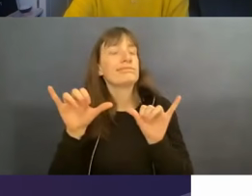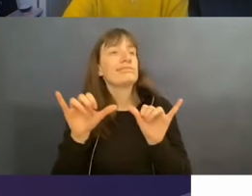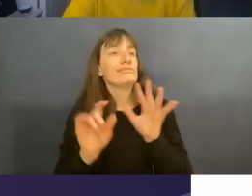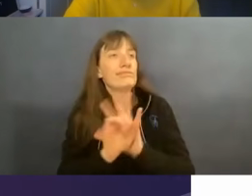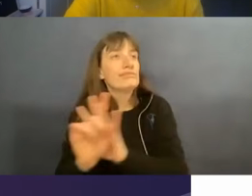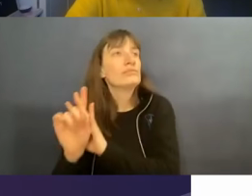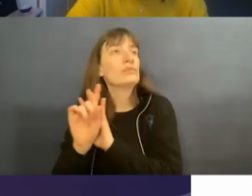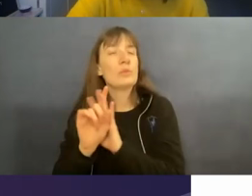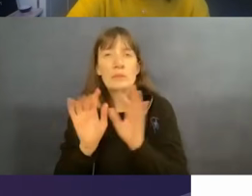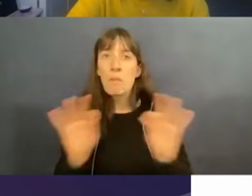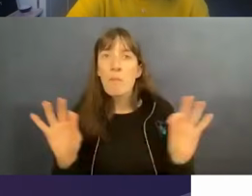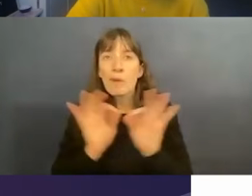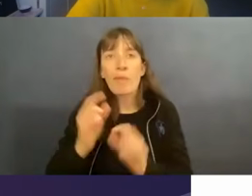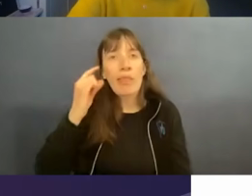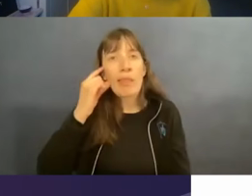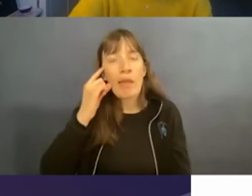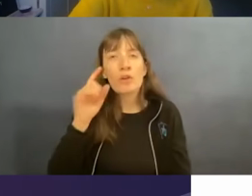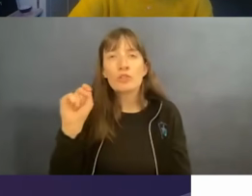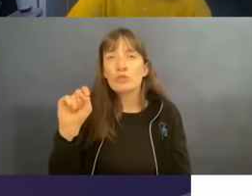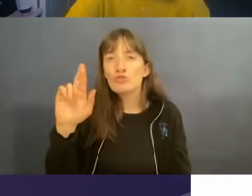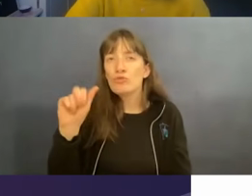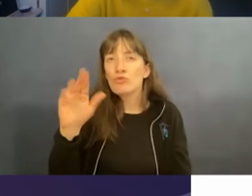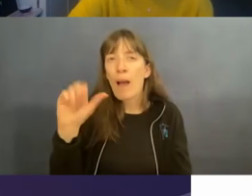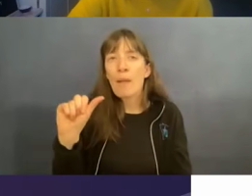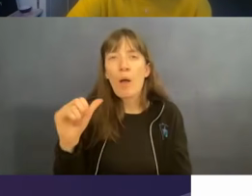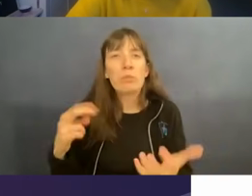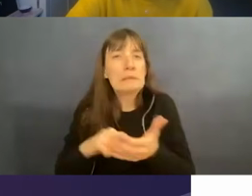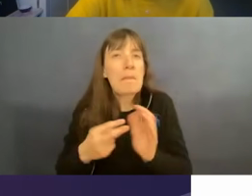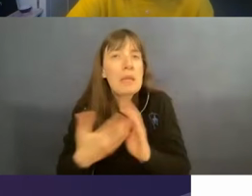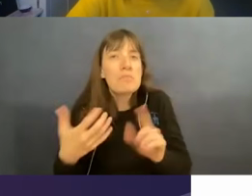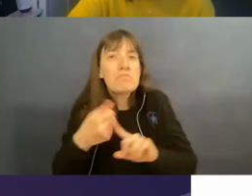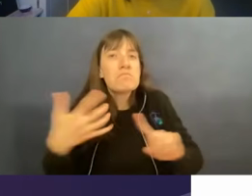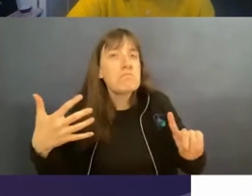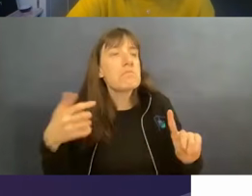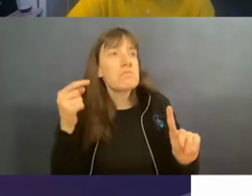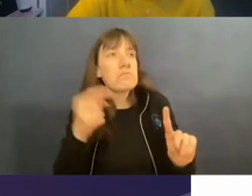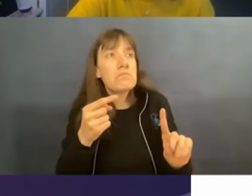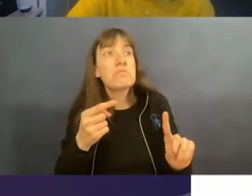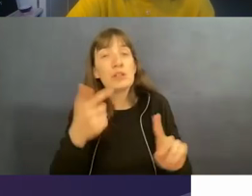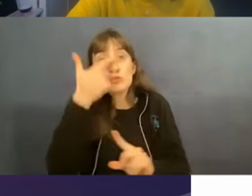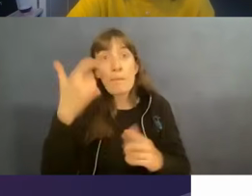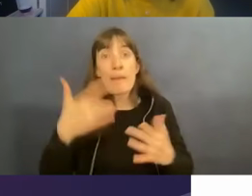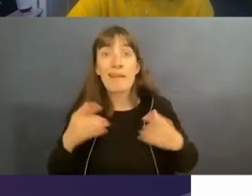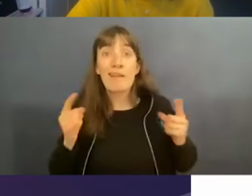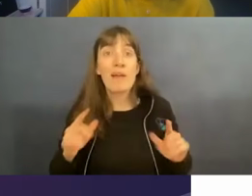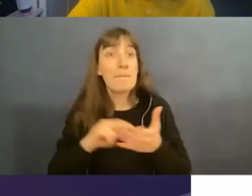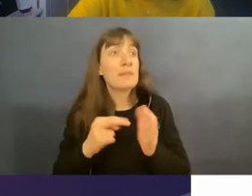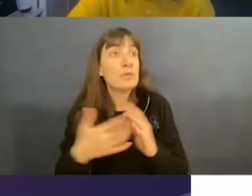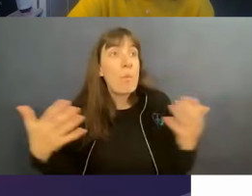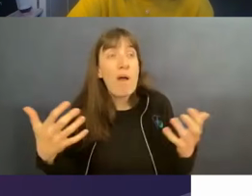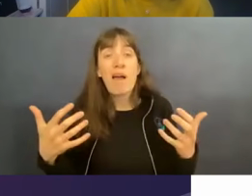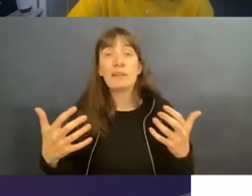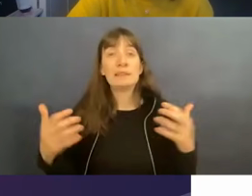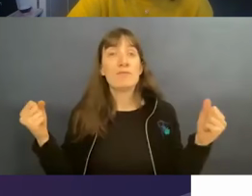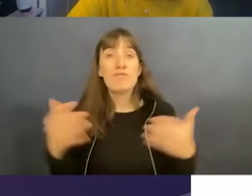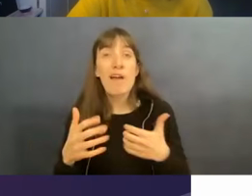is trauma? What is a traumatic event? And on the screen here, you'll see a traumatic event is a frightening, dangerous, or violent event that poses a threat to a